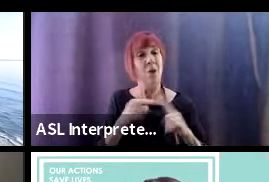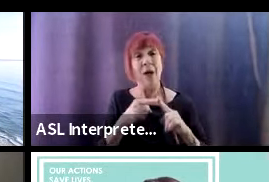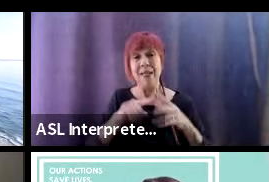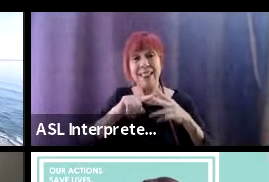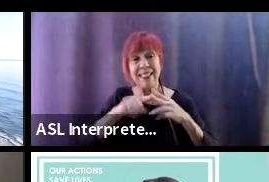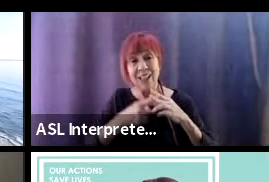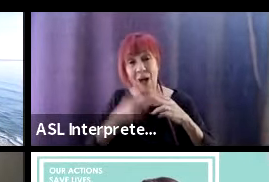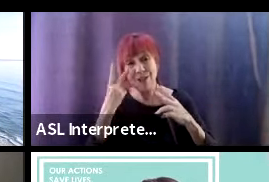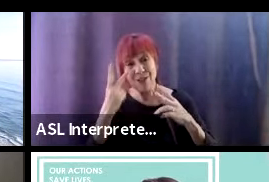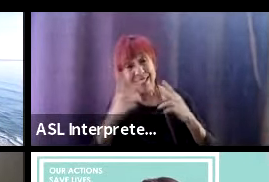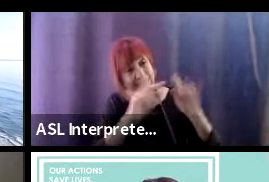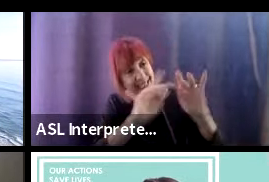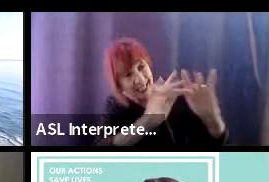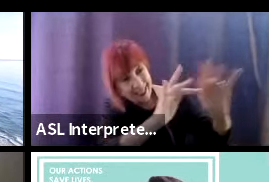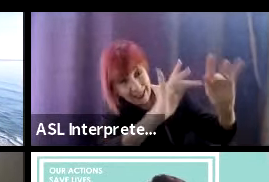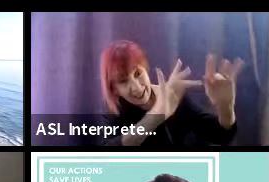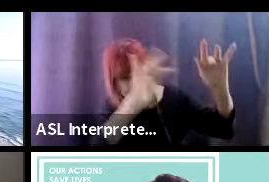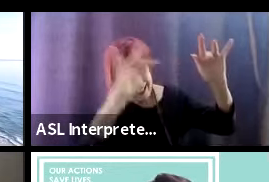getting brighter and brighter.